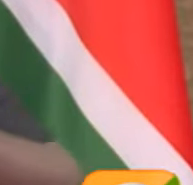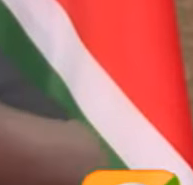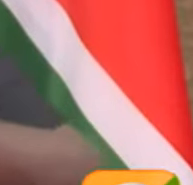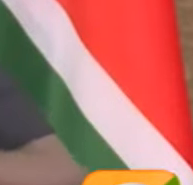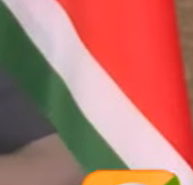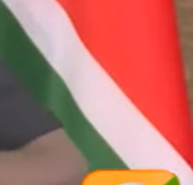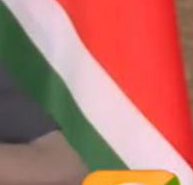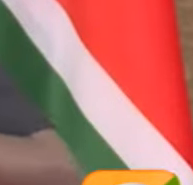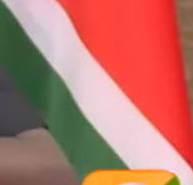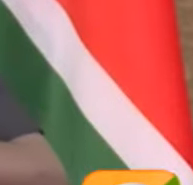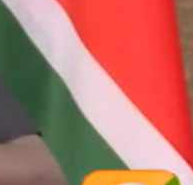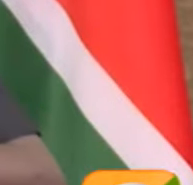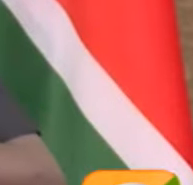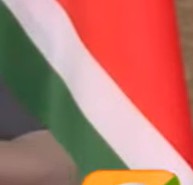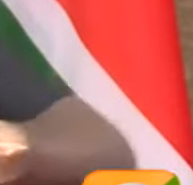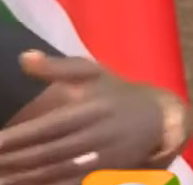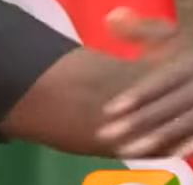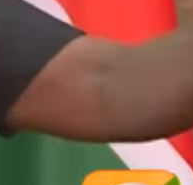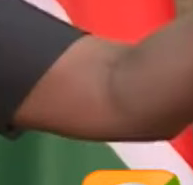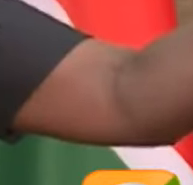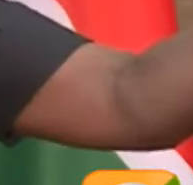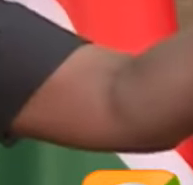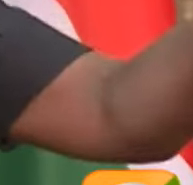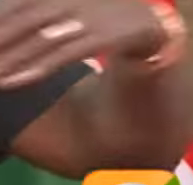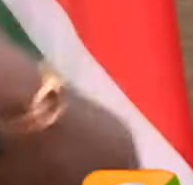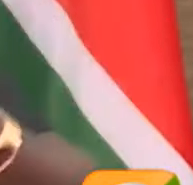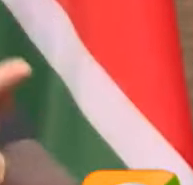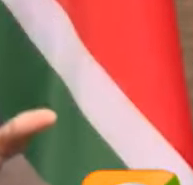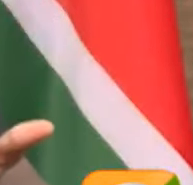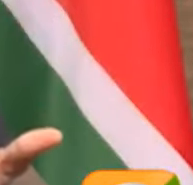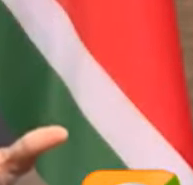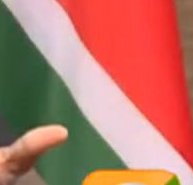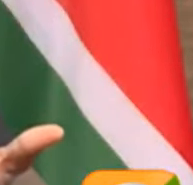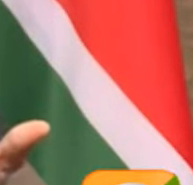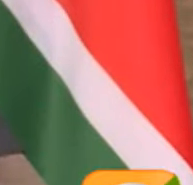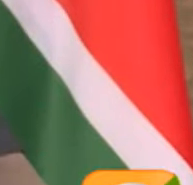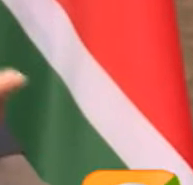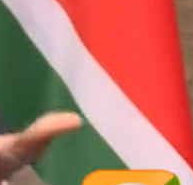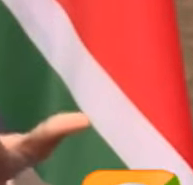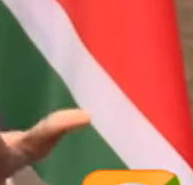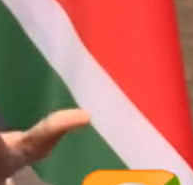price, because the price of oil itself is going up because of the producers.